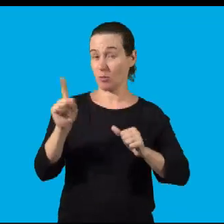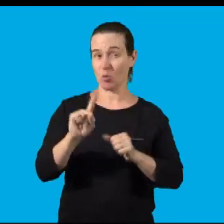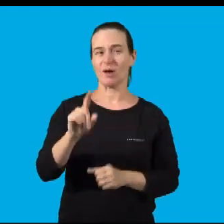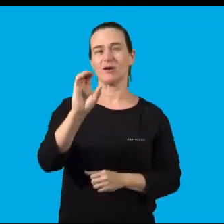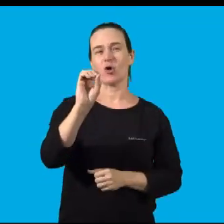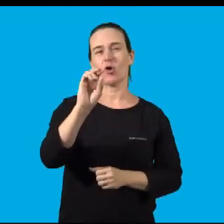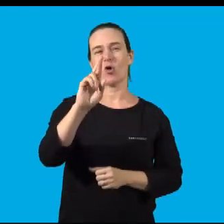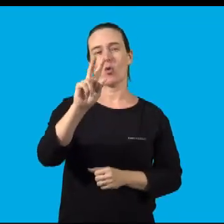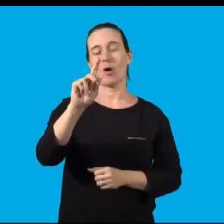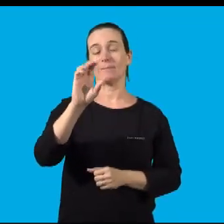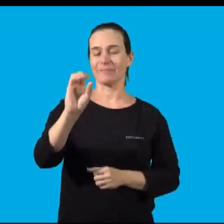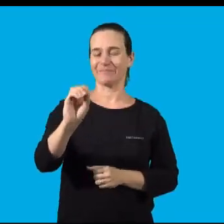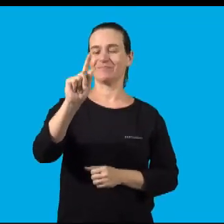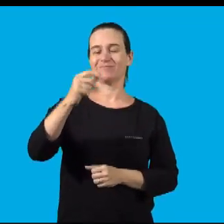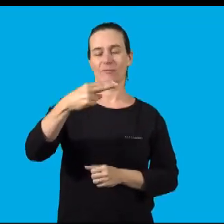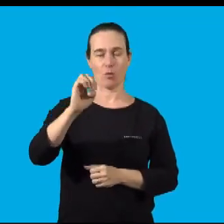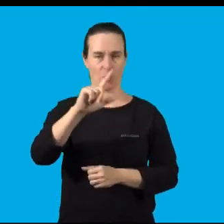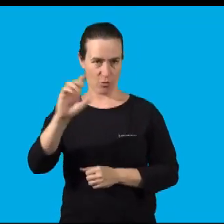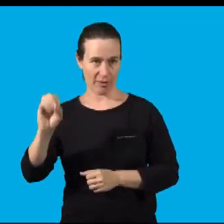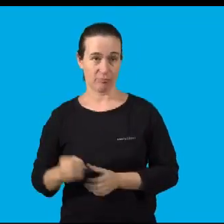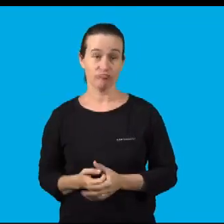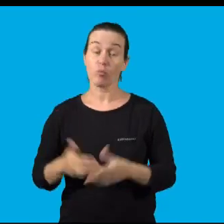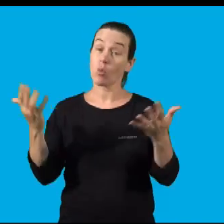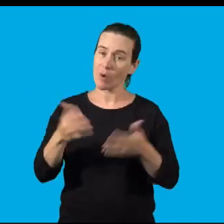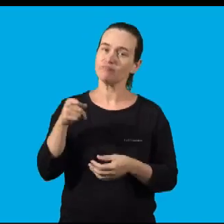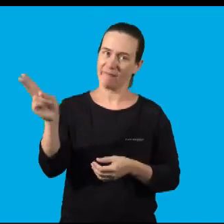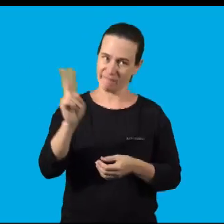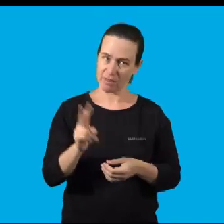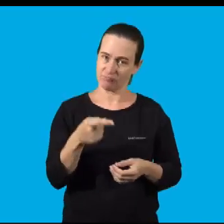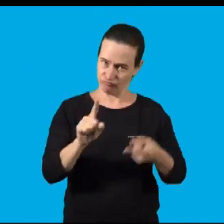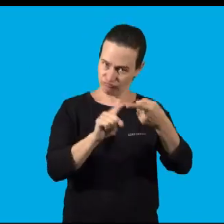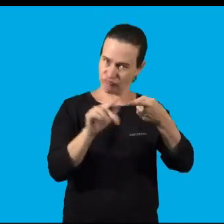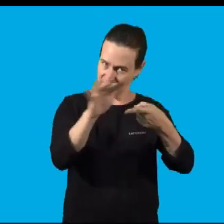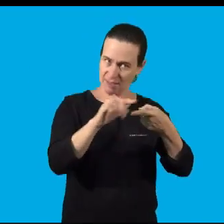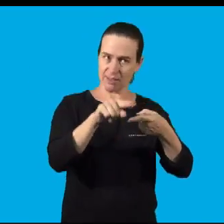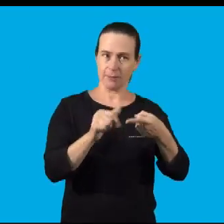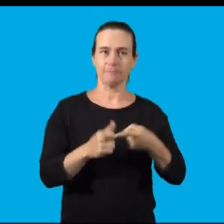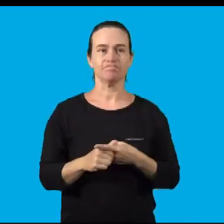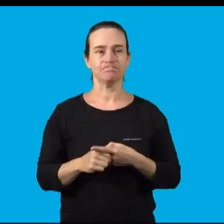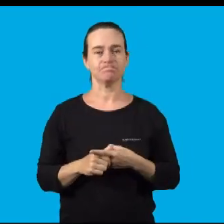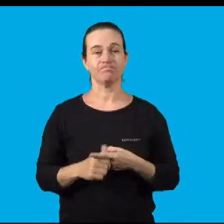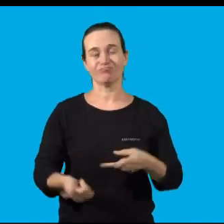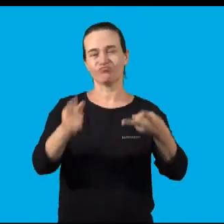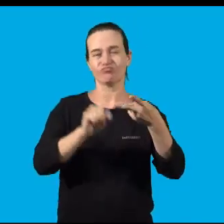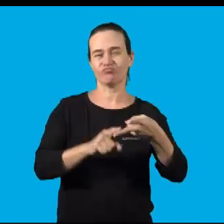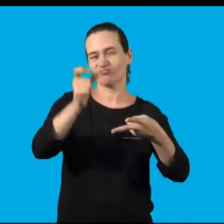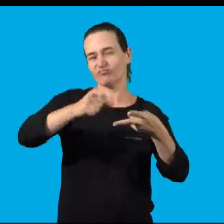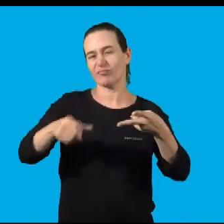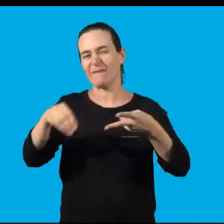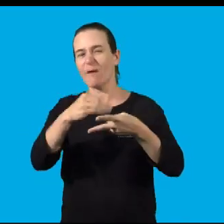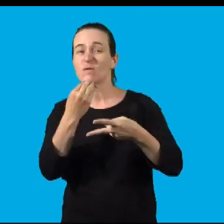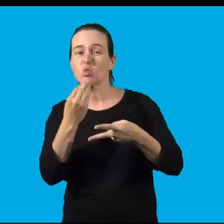The setting of Othello, as just mentioned, is Venice, which is the primary backdrop of the play.